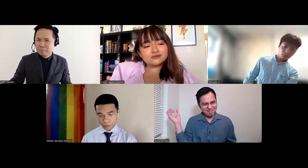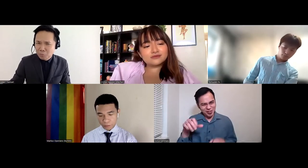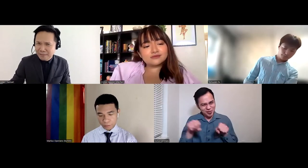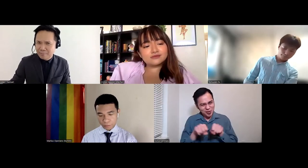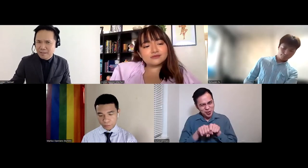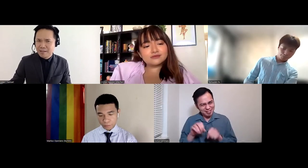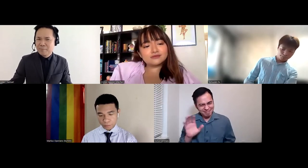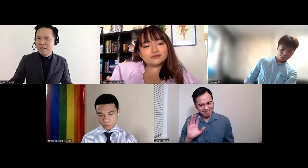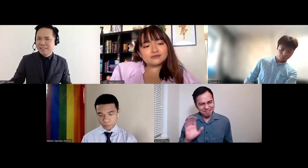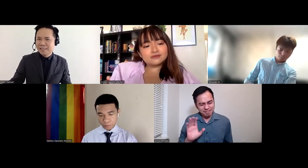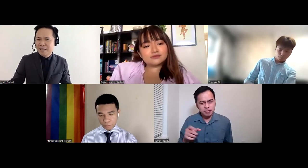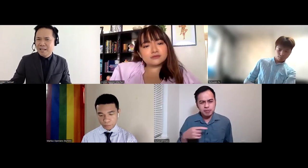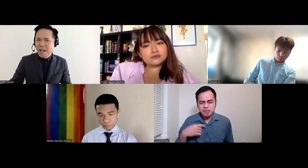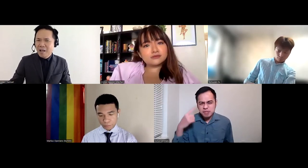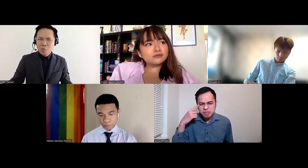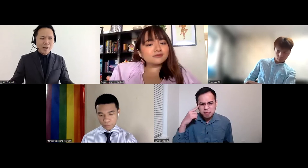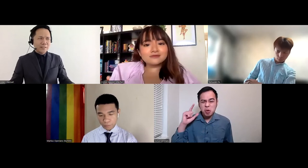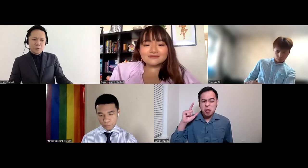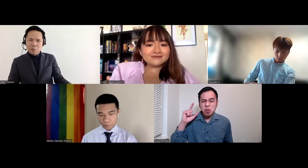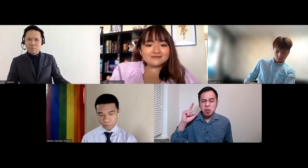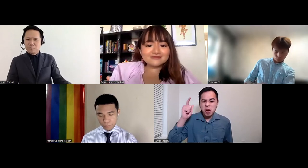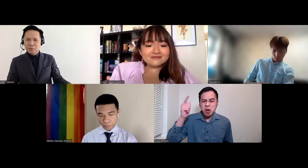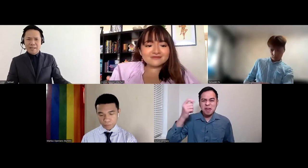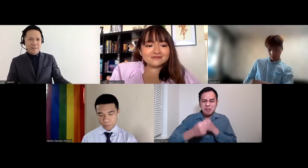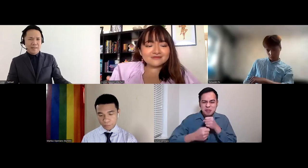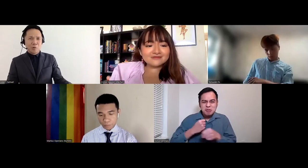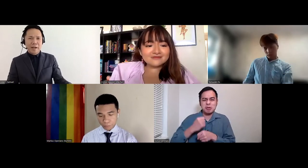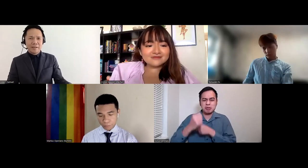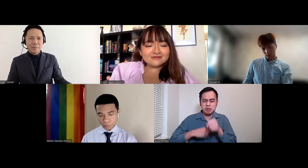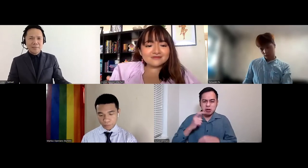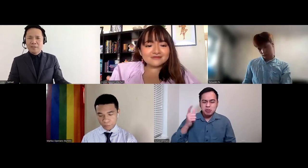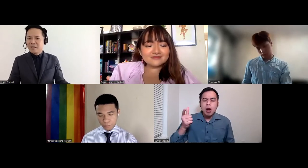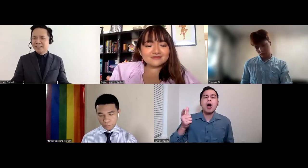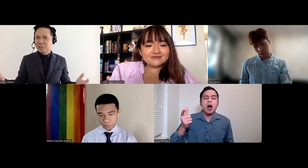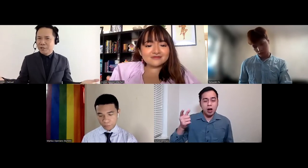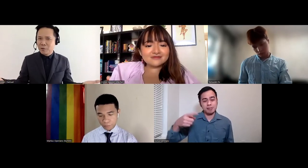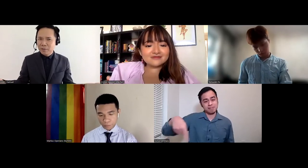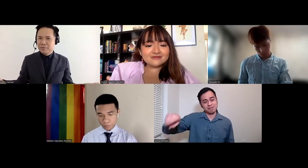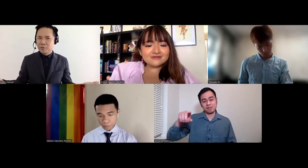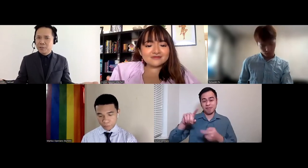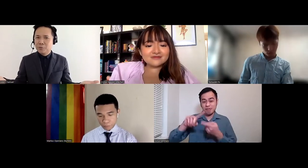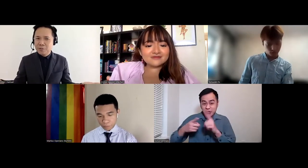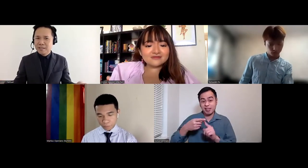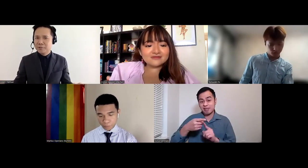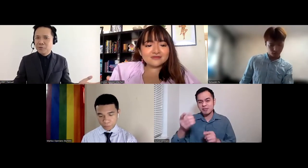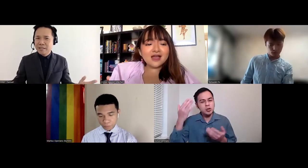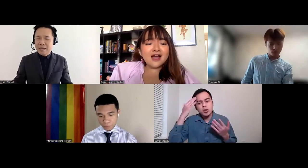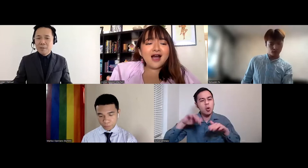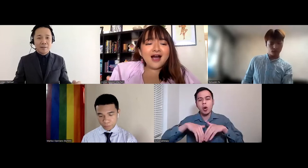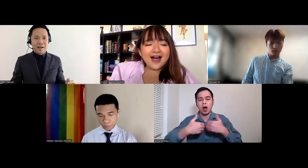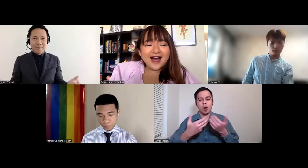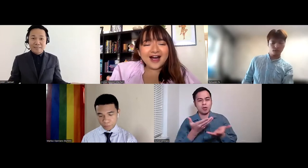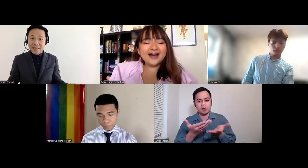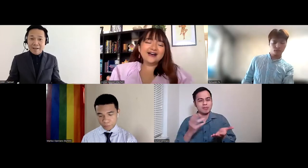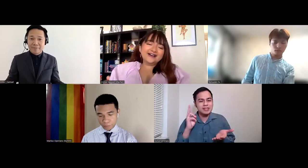soccer boot at me because he said that, "No, why did you throw a boot at me? You know, I mean, because he said I tried calling for you, but you couldn't hear